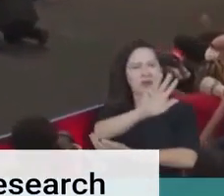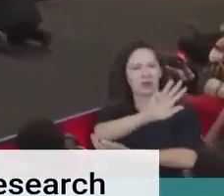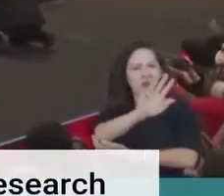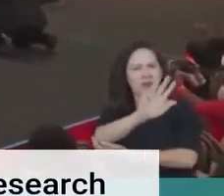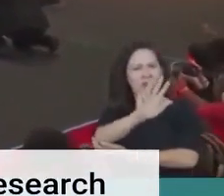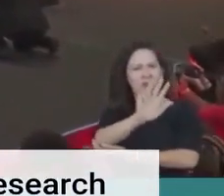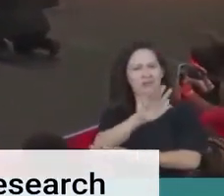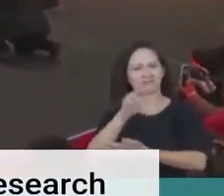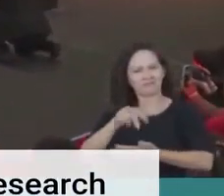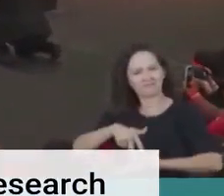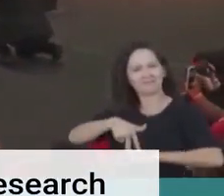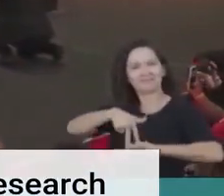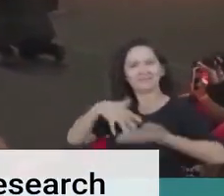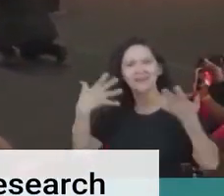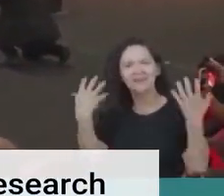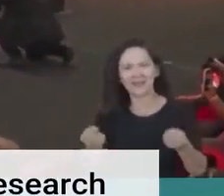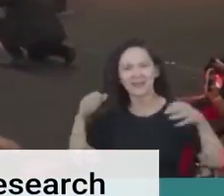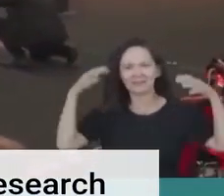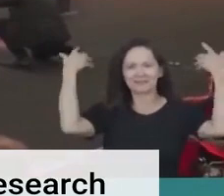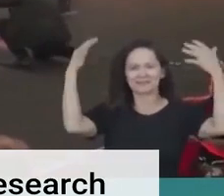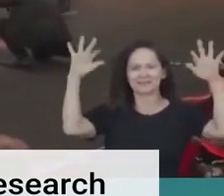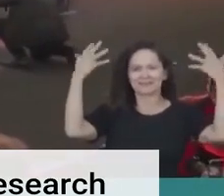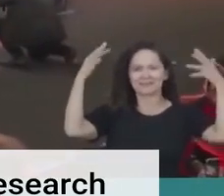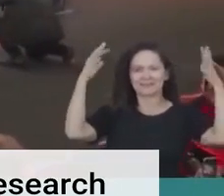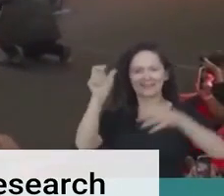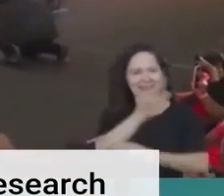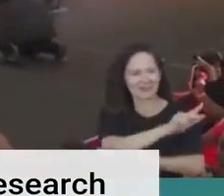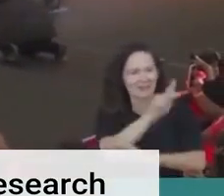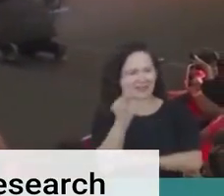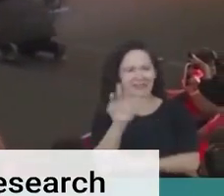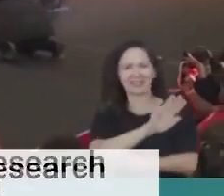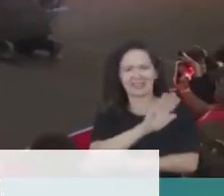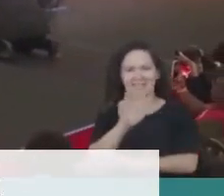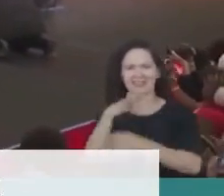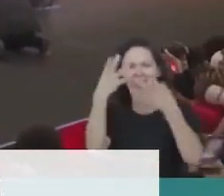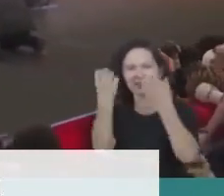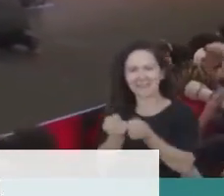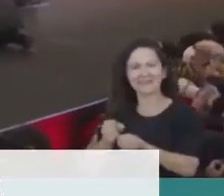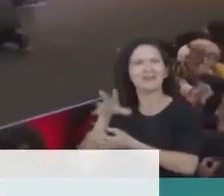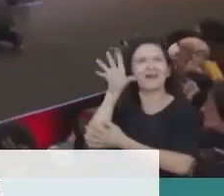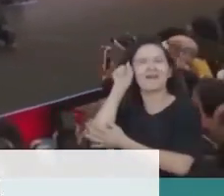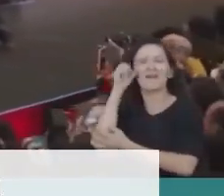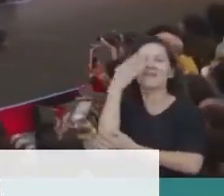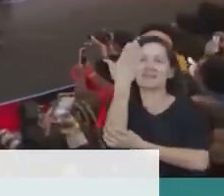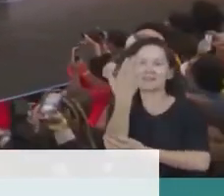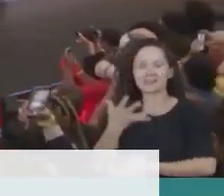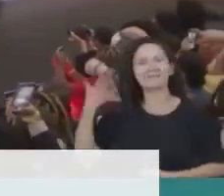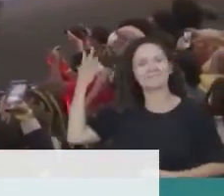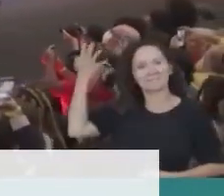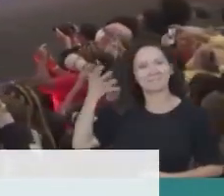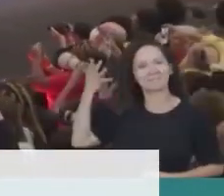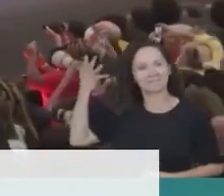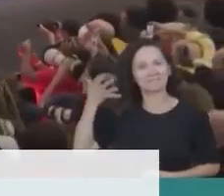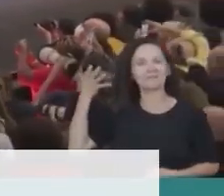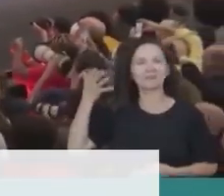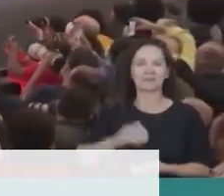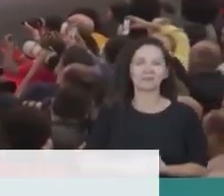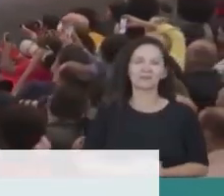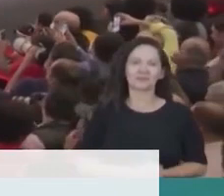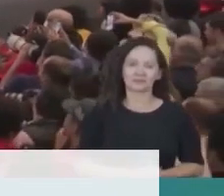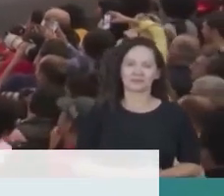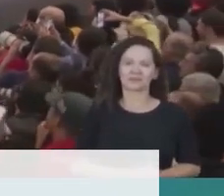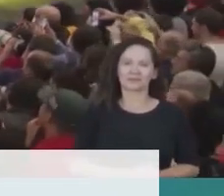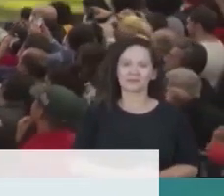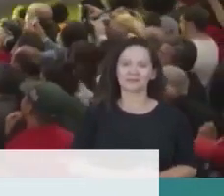of the things I learned in talking to Fernando Haddad, who ran for president in 2018 and is now running to be